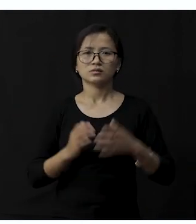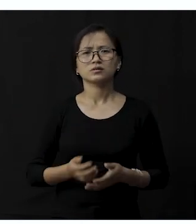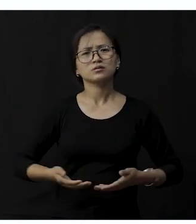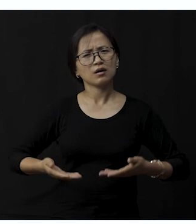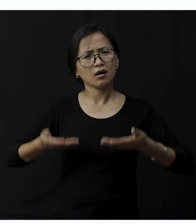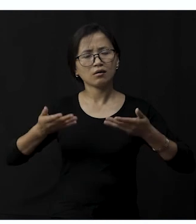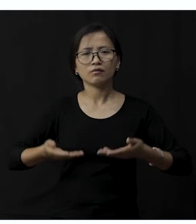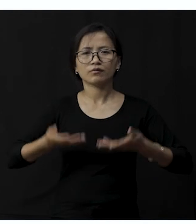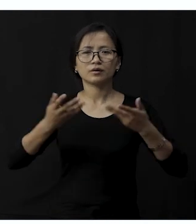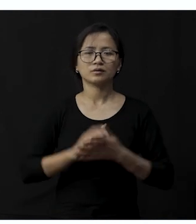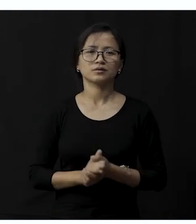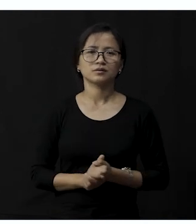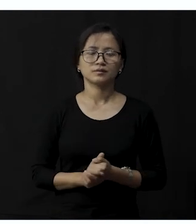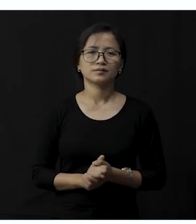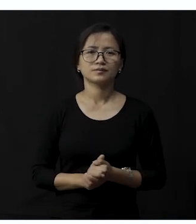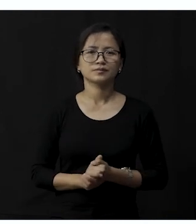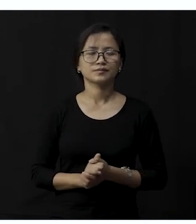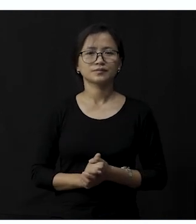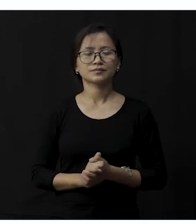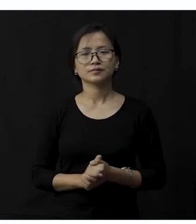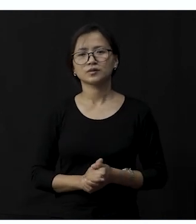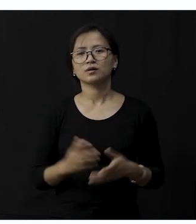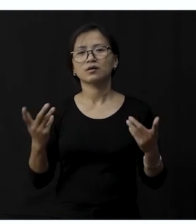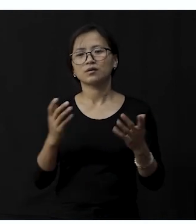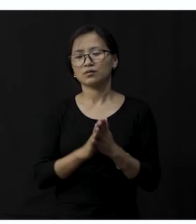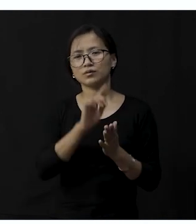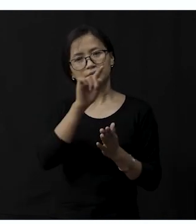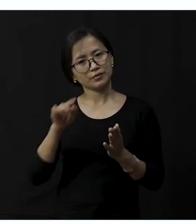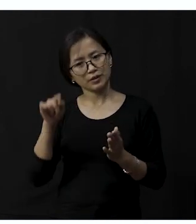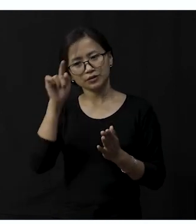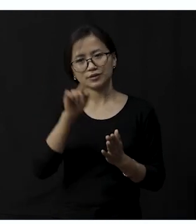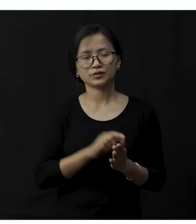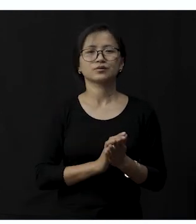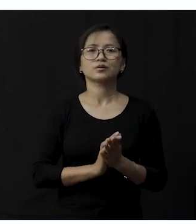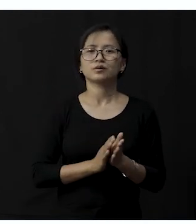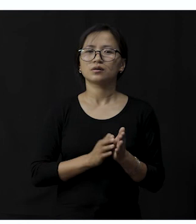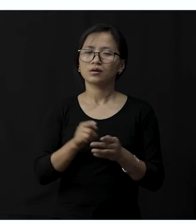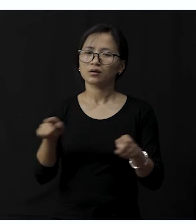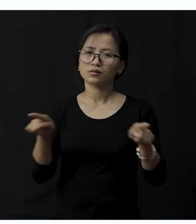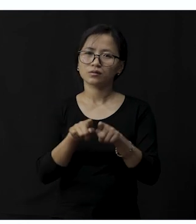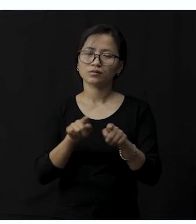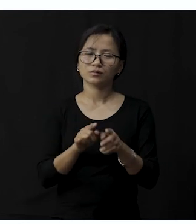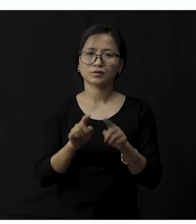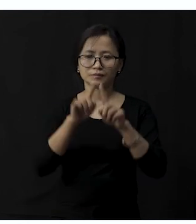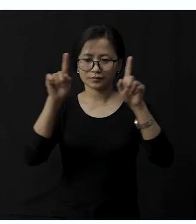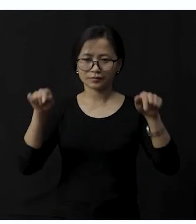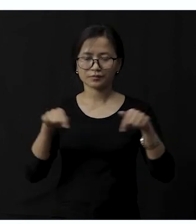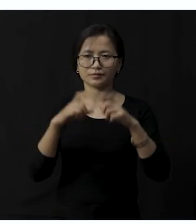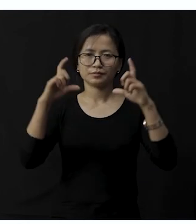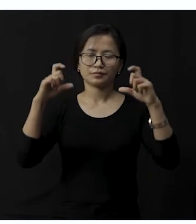noun, your truck, and what is heavy is your adjective. So that's how you match the words along with the pictures.